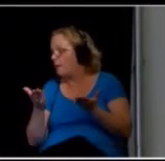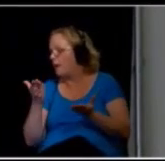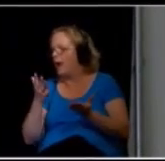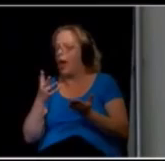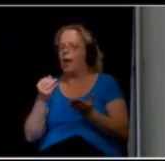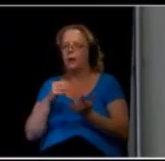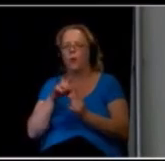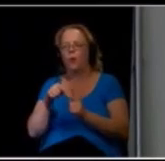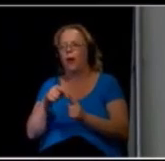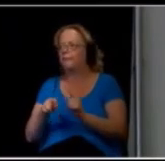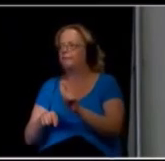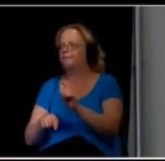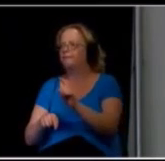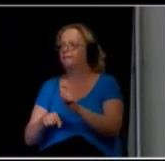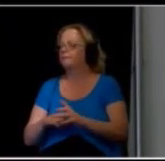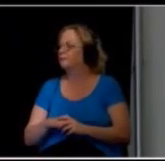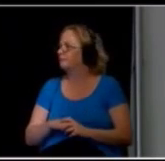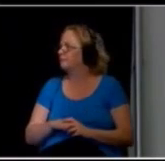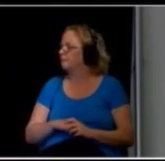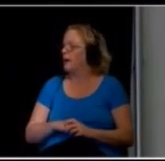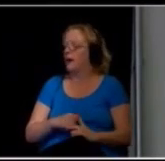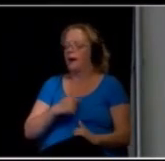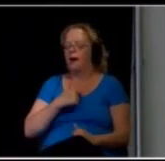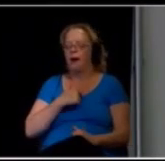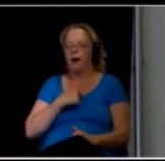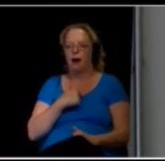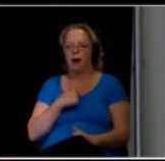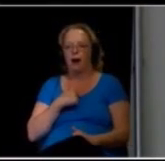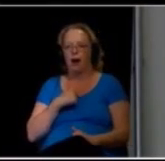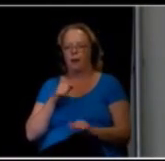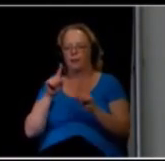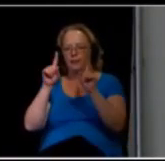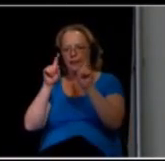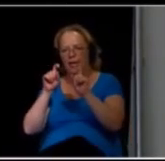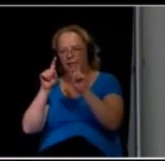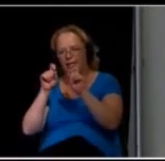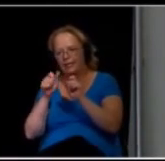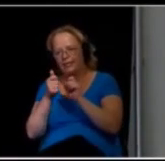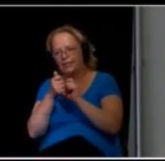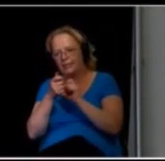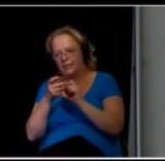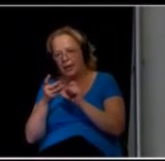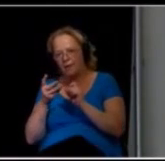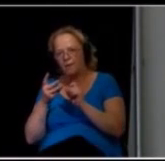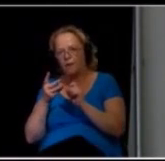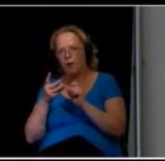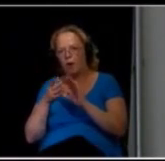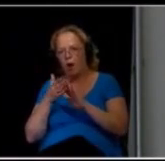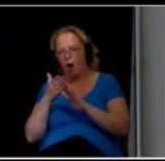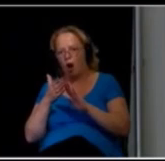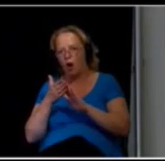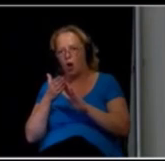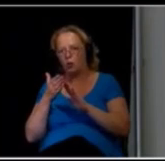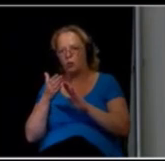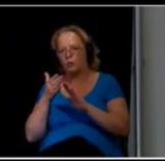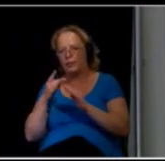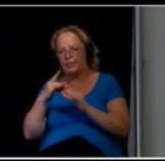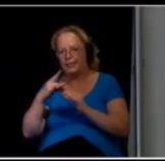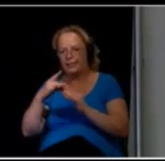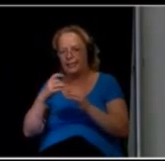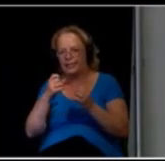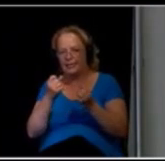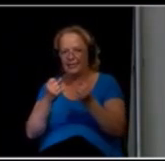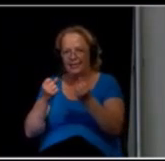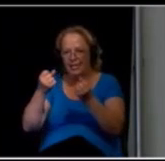when? Yeah, I'm actually testing several builds of the auto steer functionality every week. Yeah,